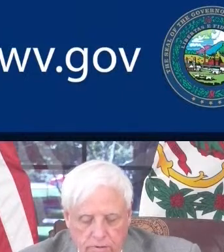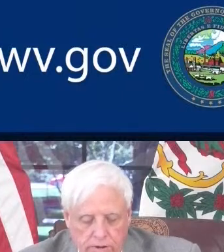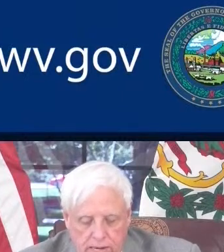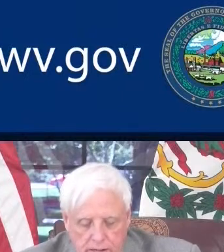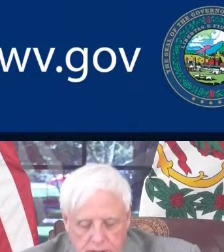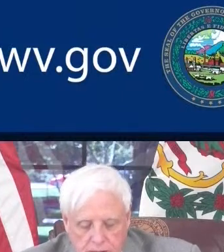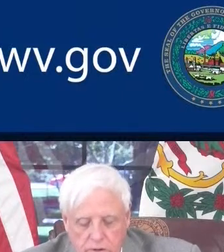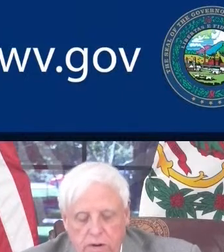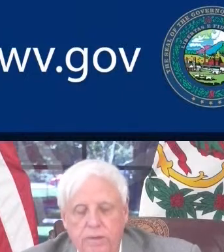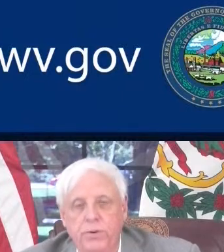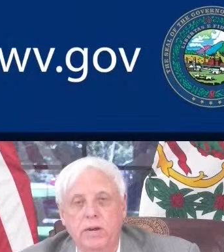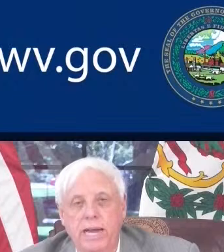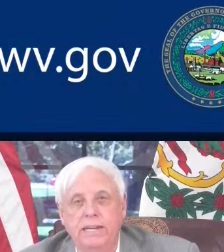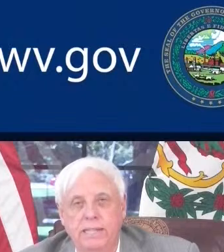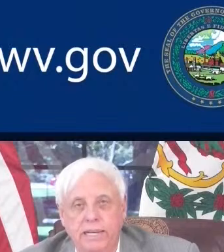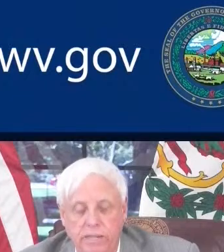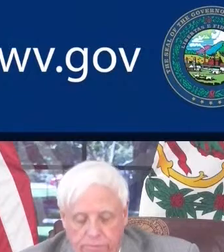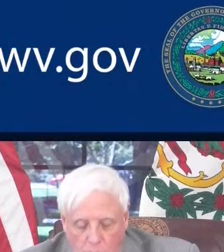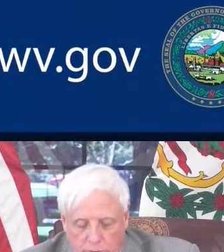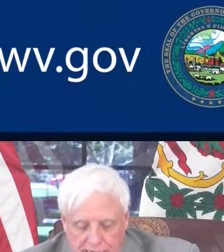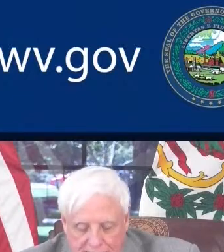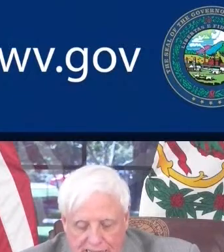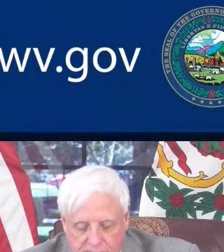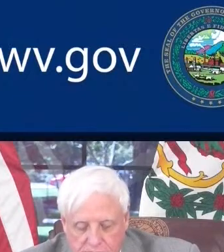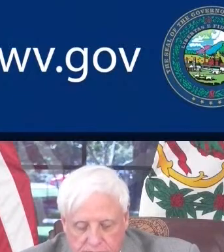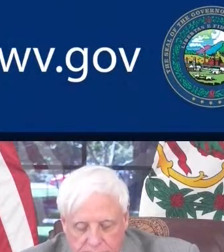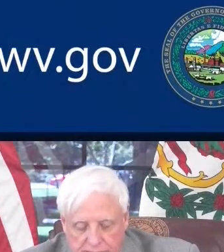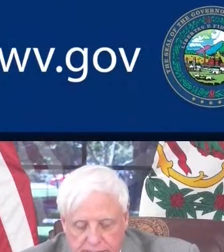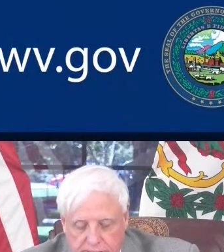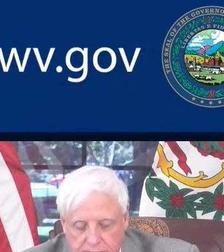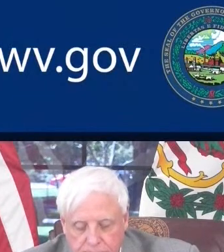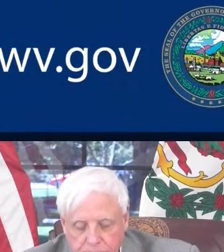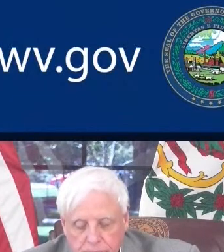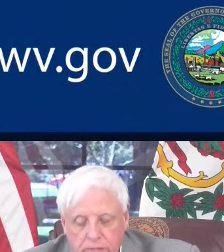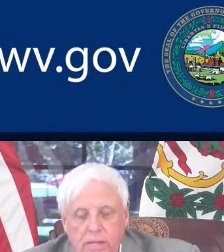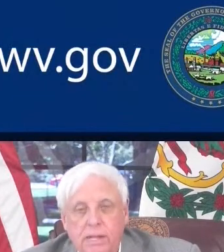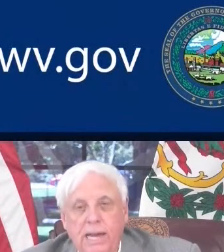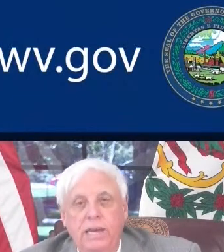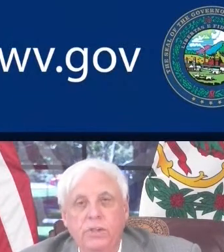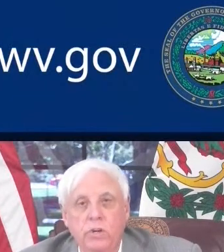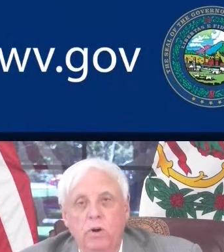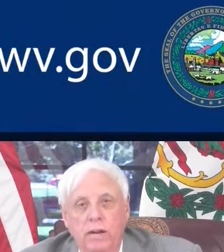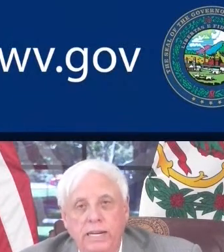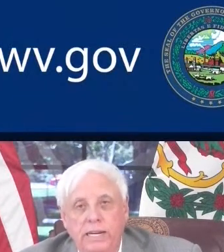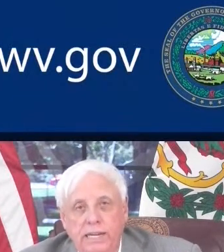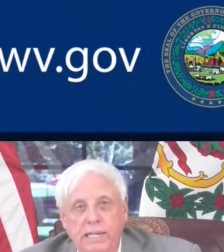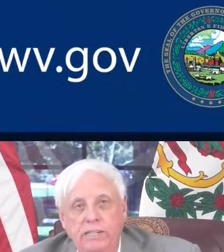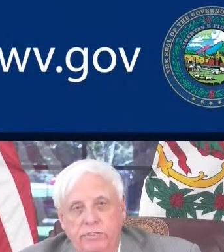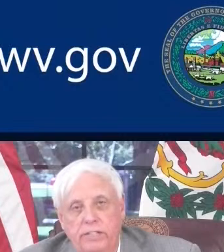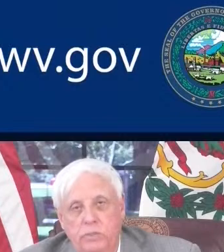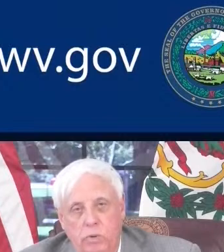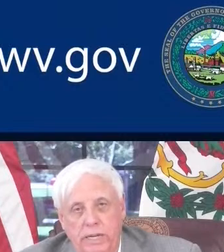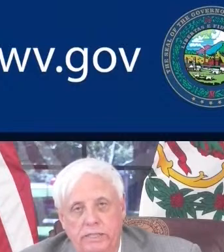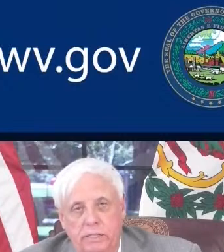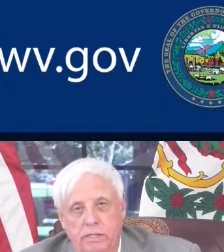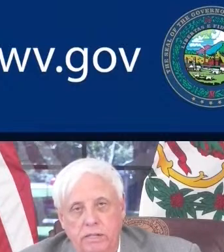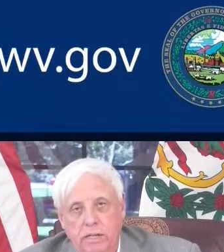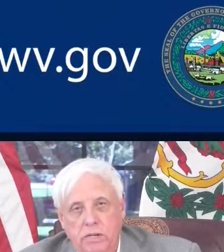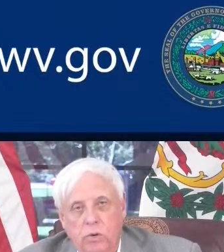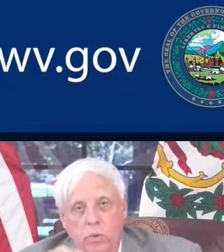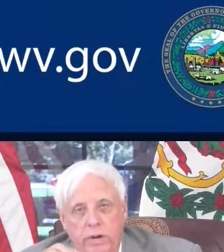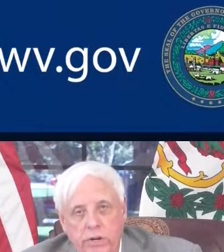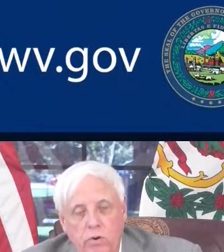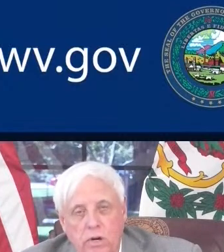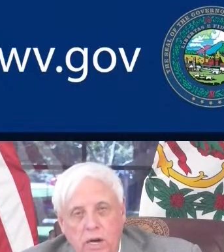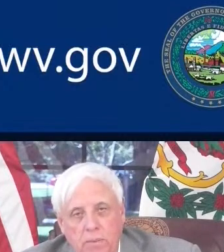I don't know. If you're 18 to 49 years of age and you are in any situation